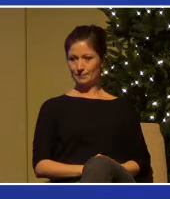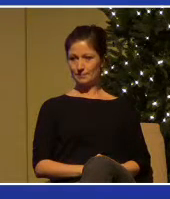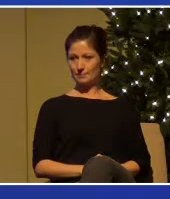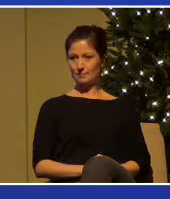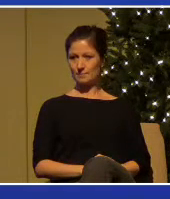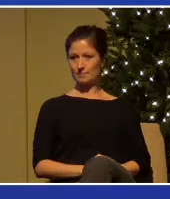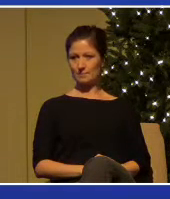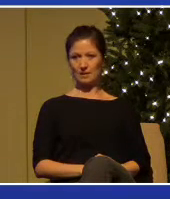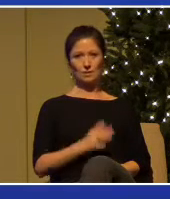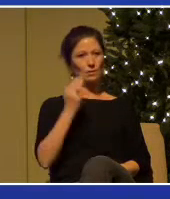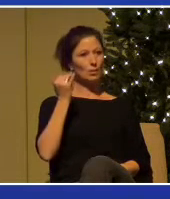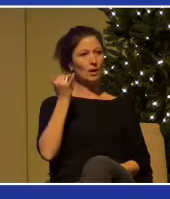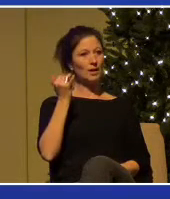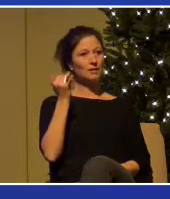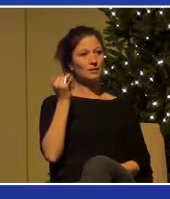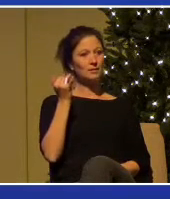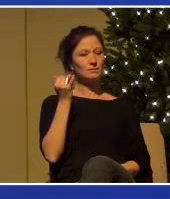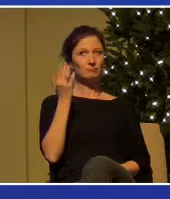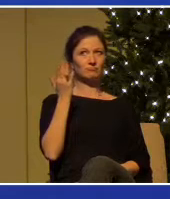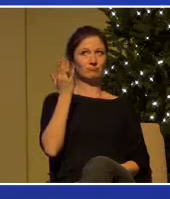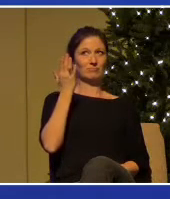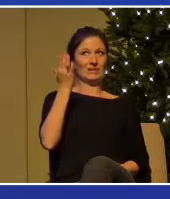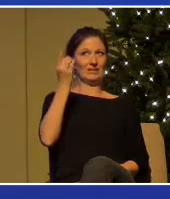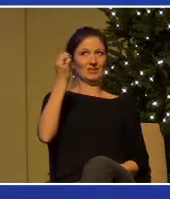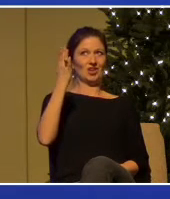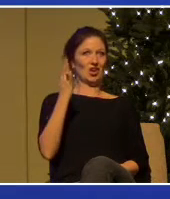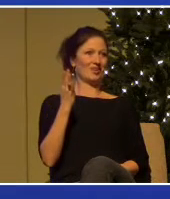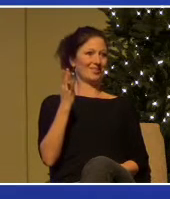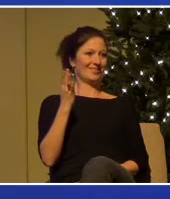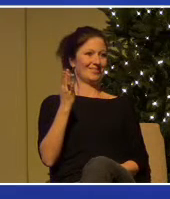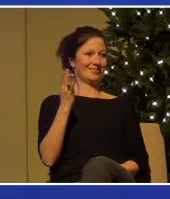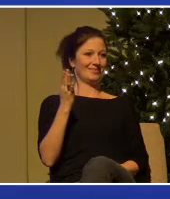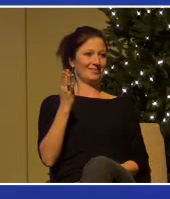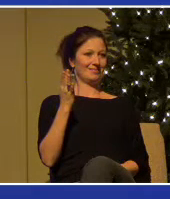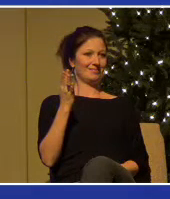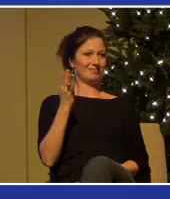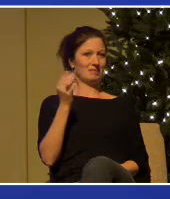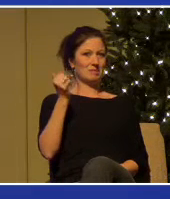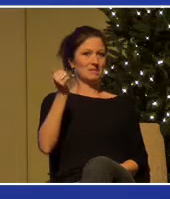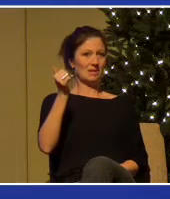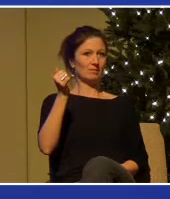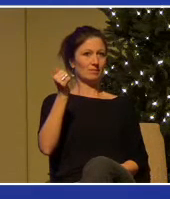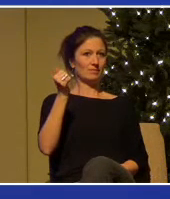because he is the God who comes.